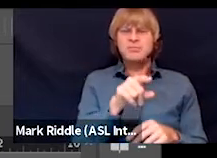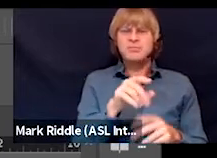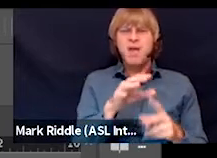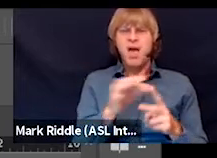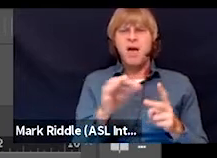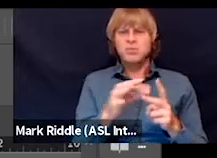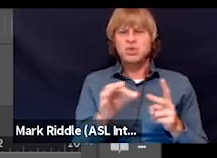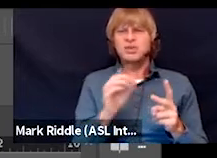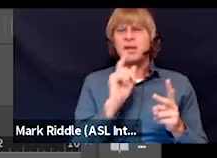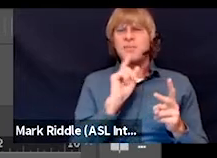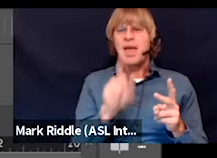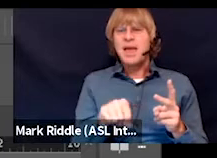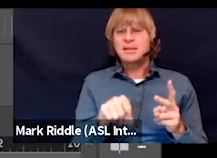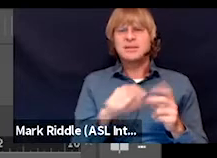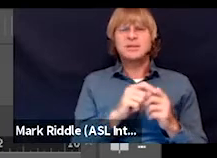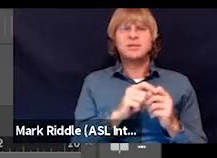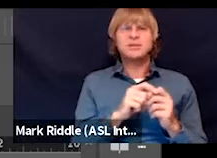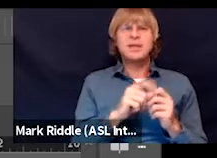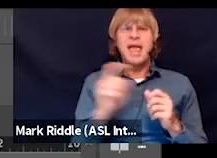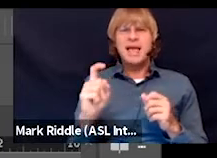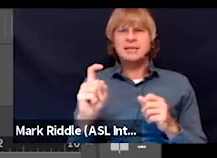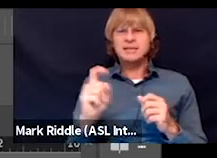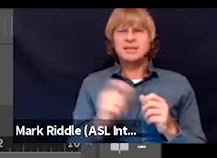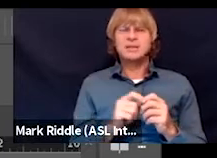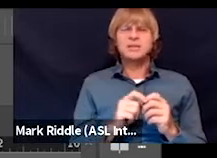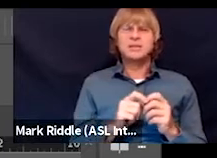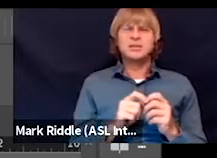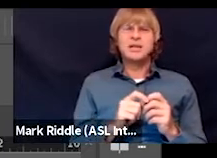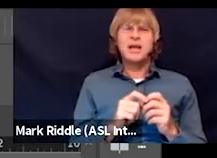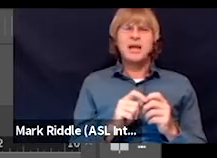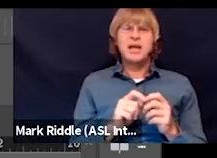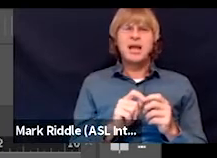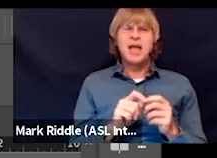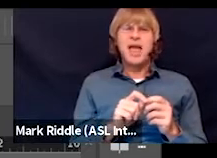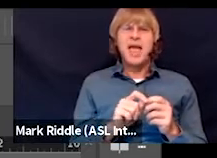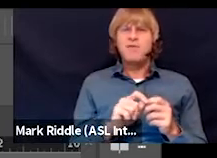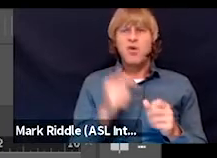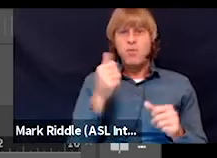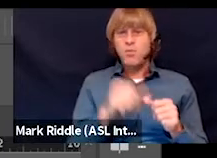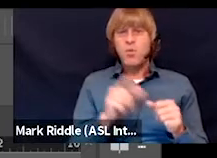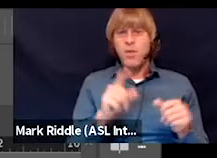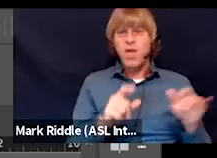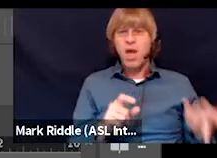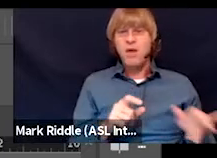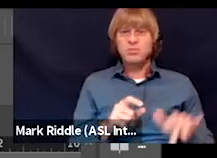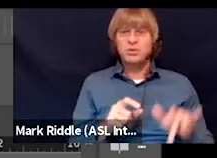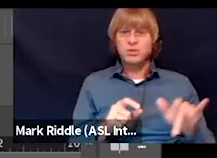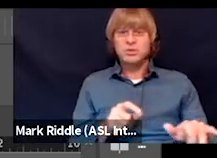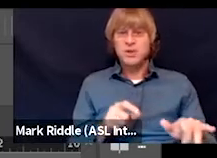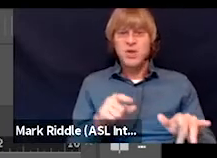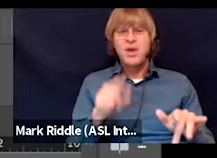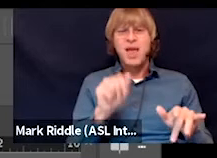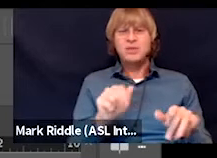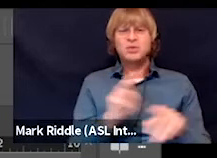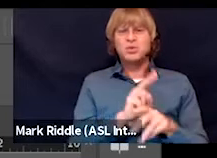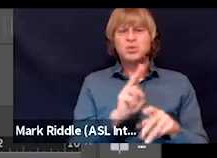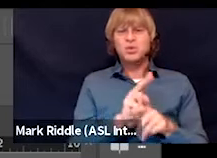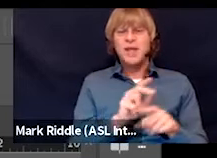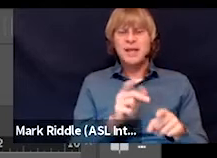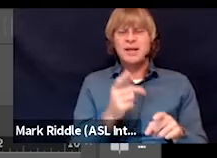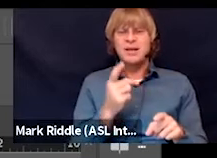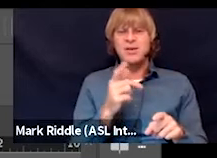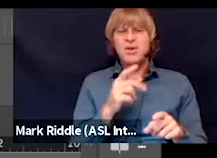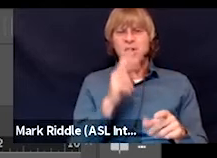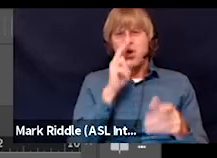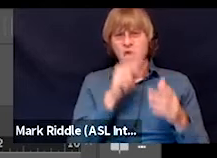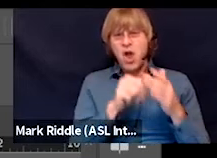Option Command X. And if you don't remember where these are, you can do things like look